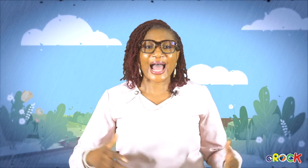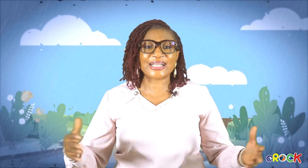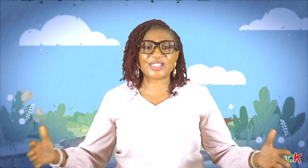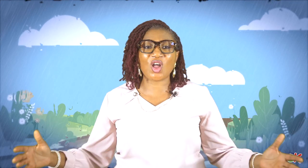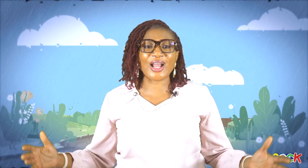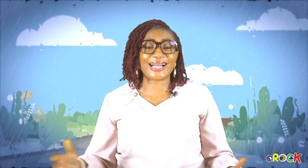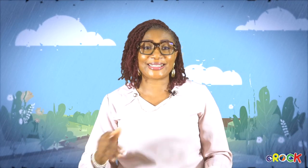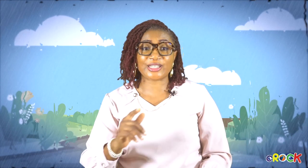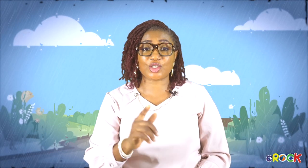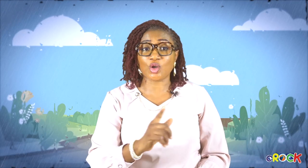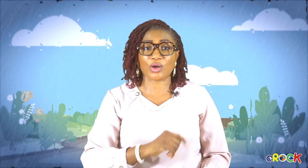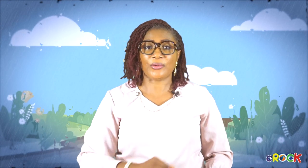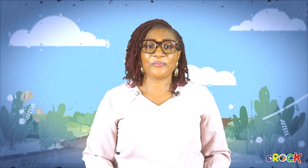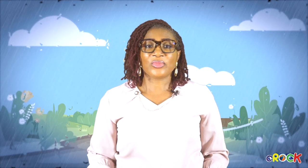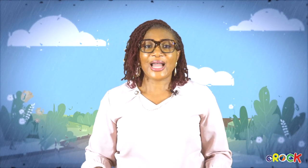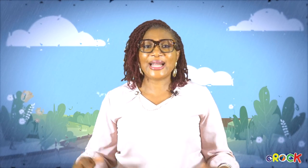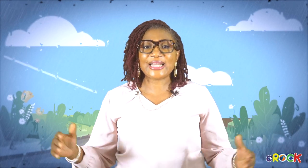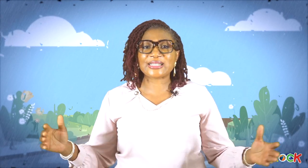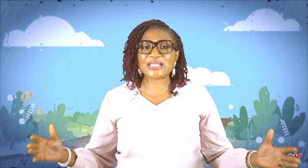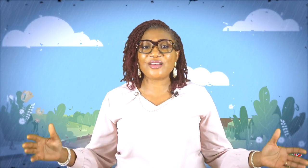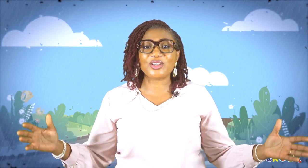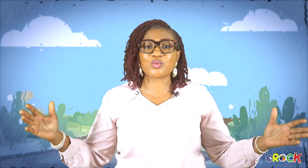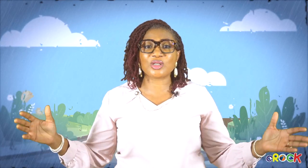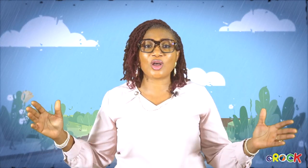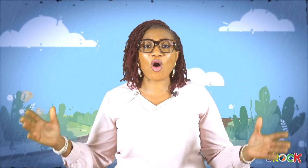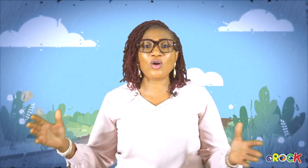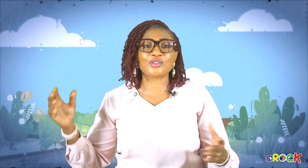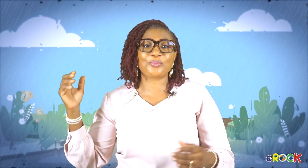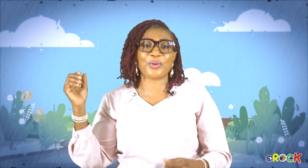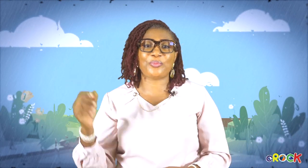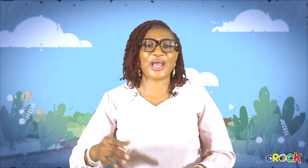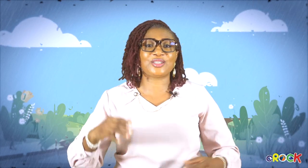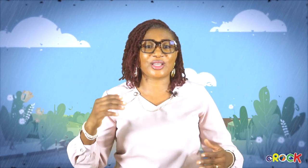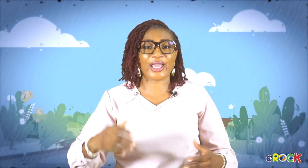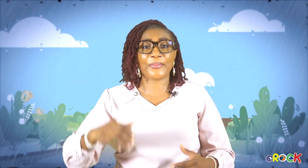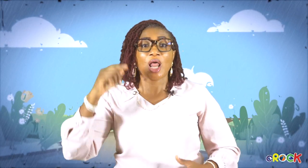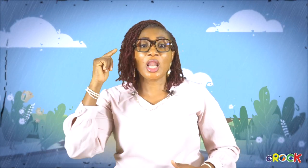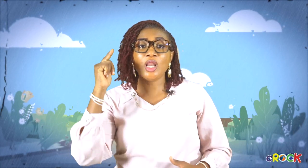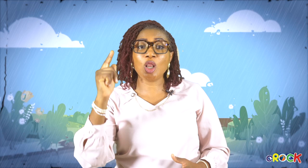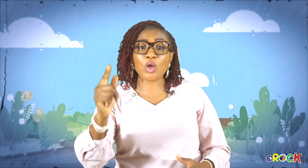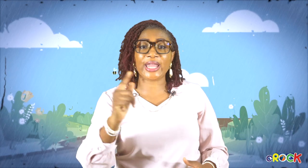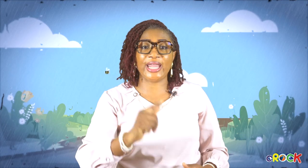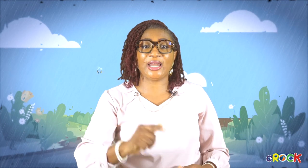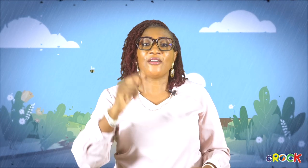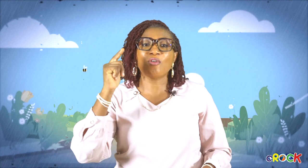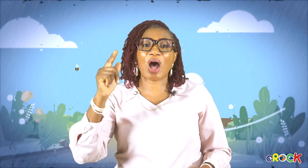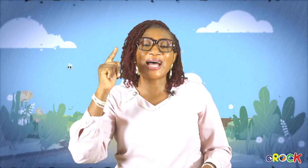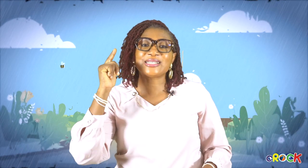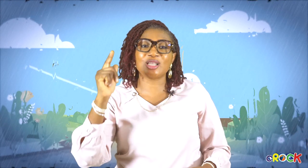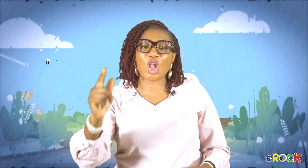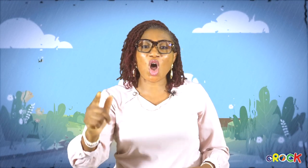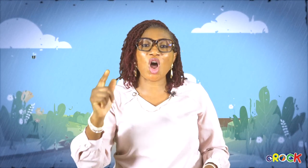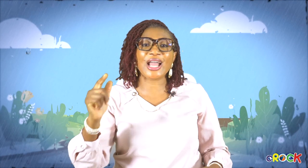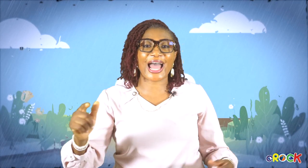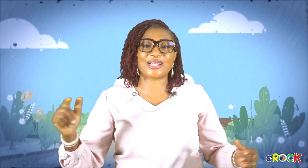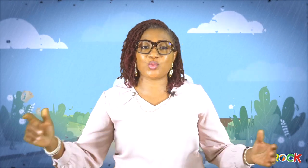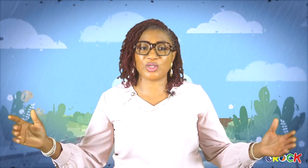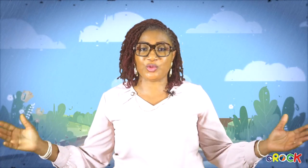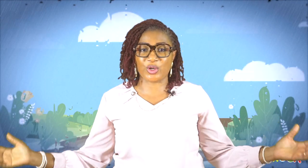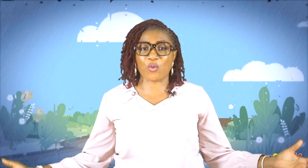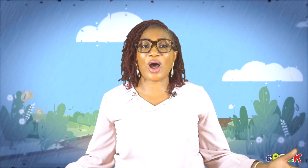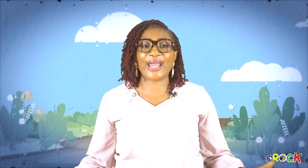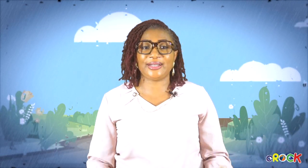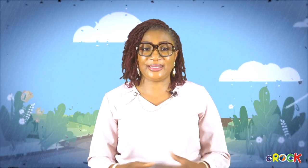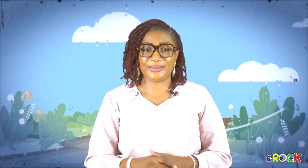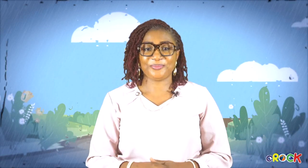pray as long as it took, and his servant was also prepared to keep looking for as long as